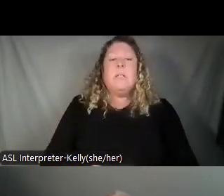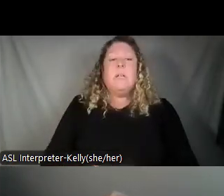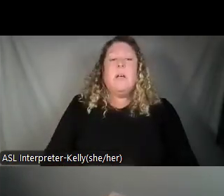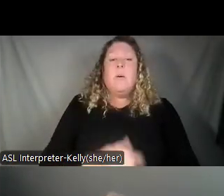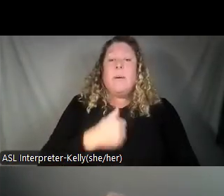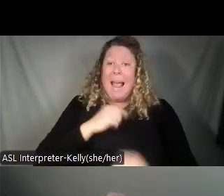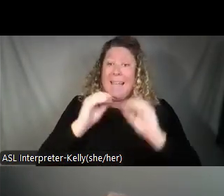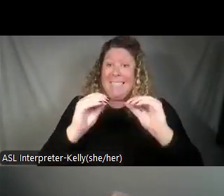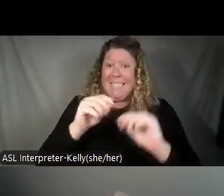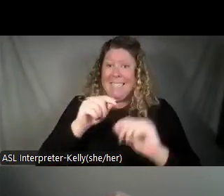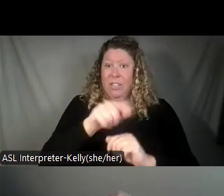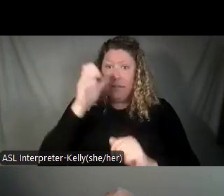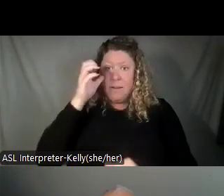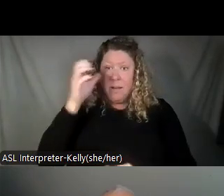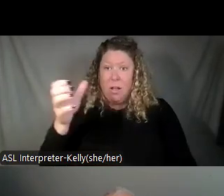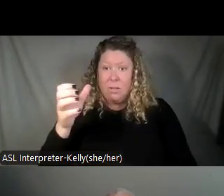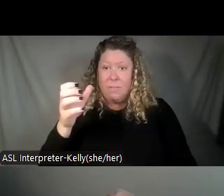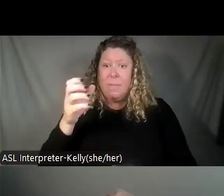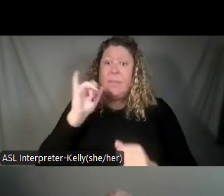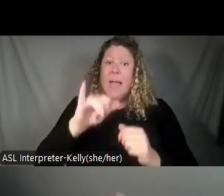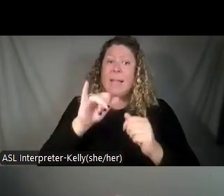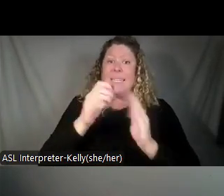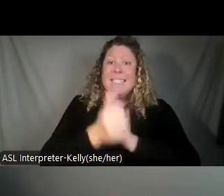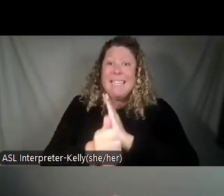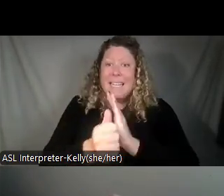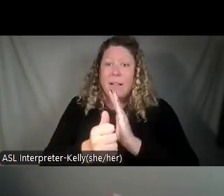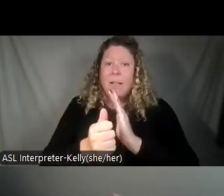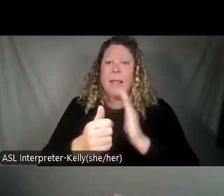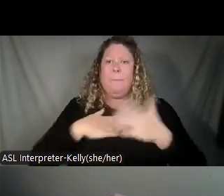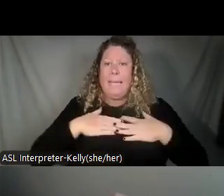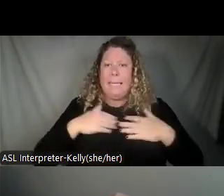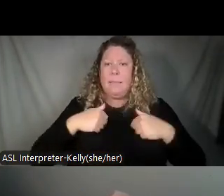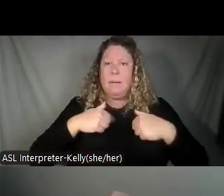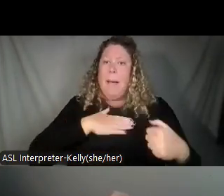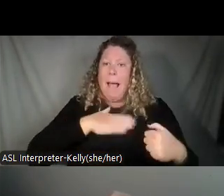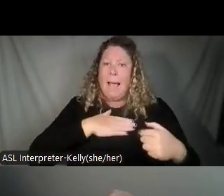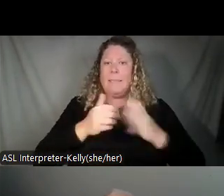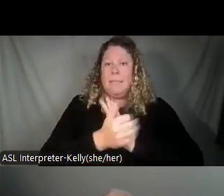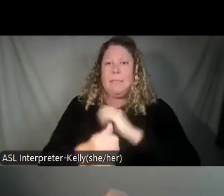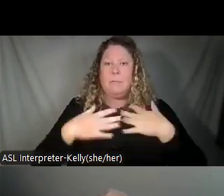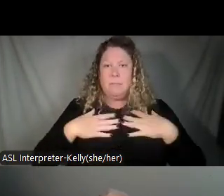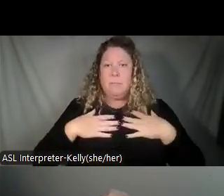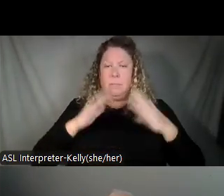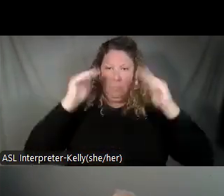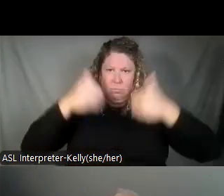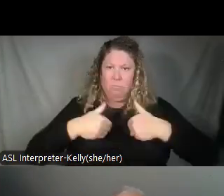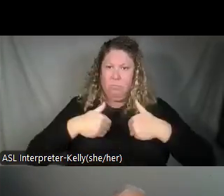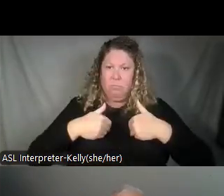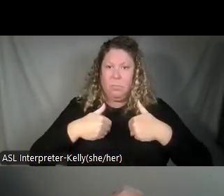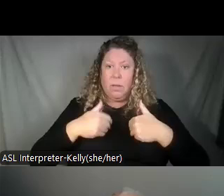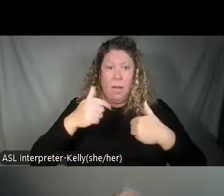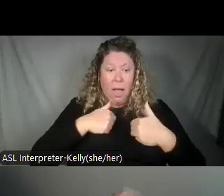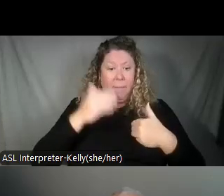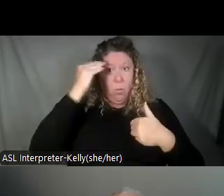a skill that you need to have that's inward looking, that you need to understand what are you self-aware of your own